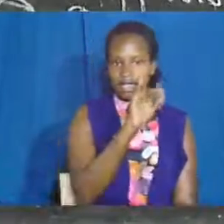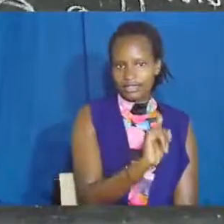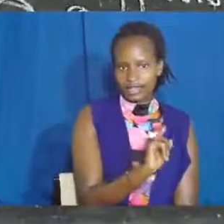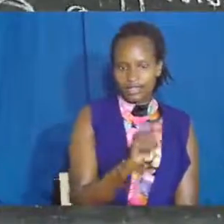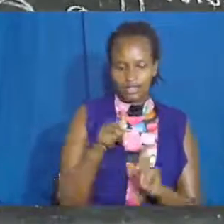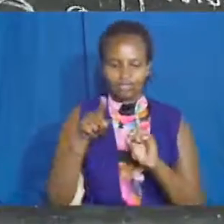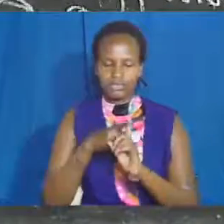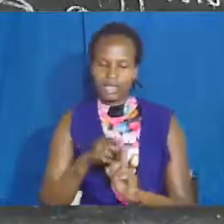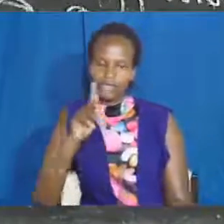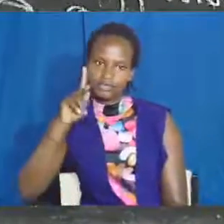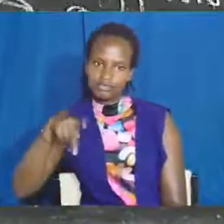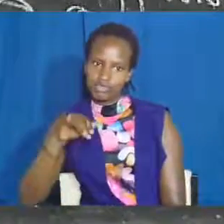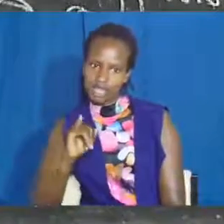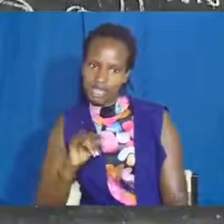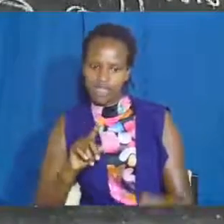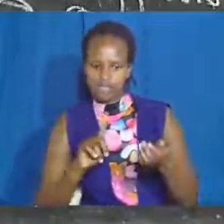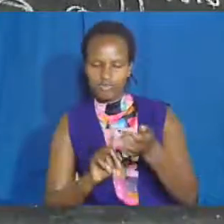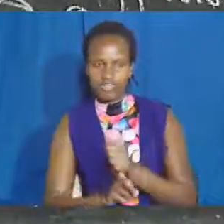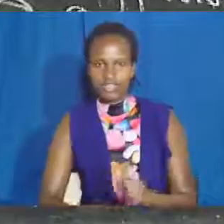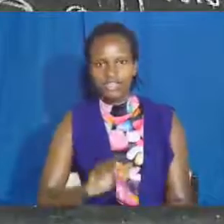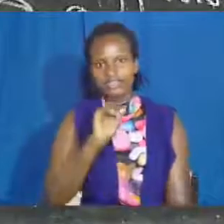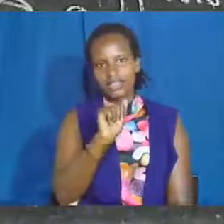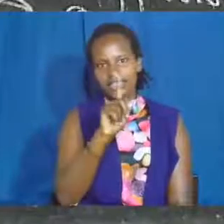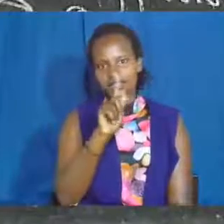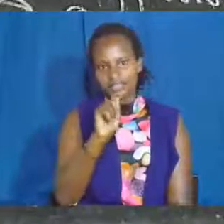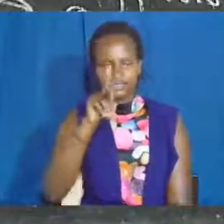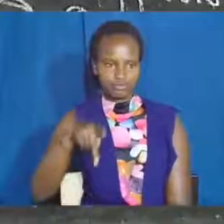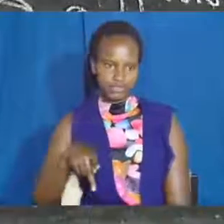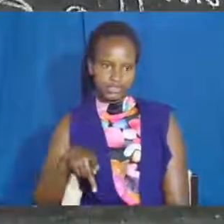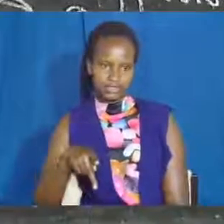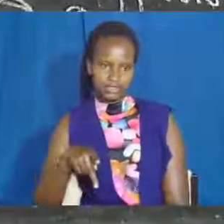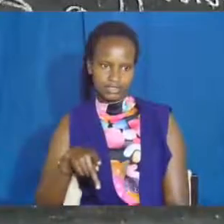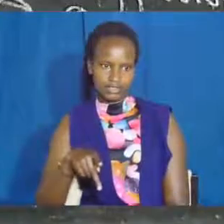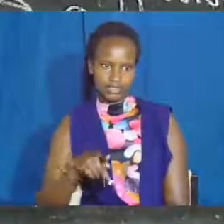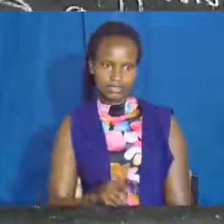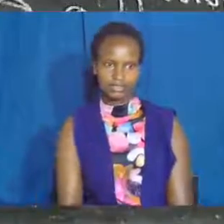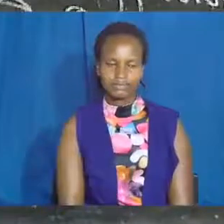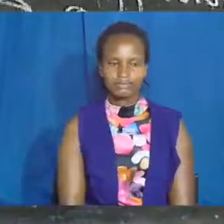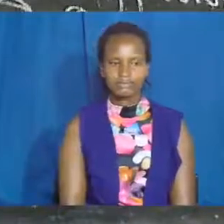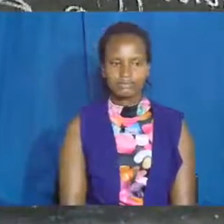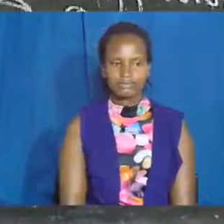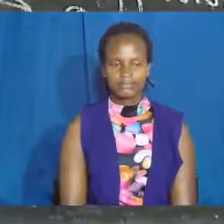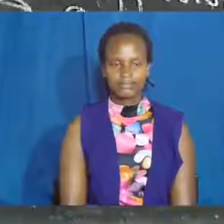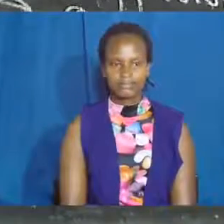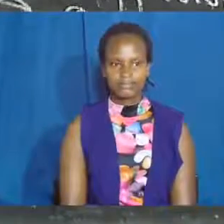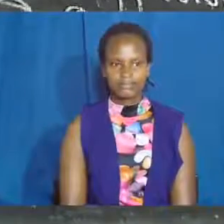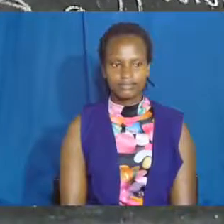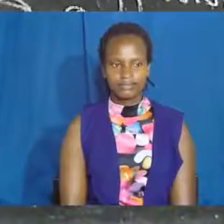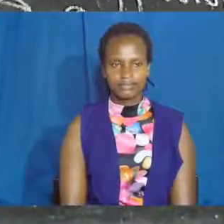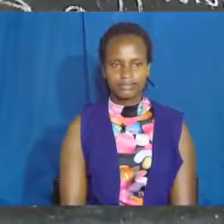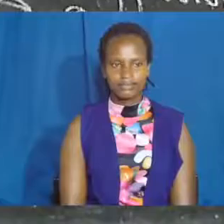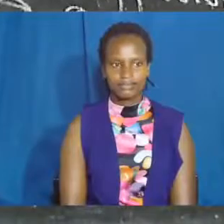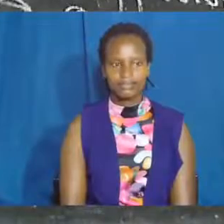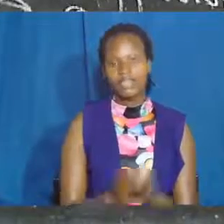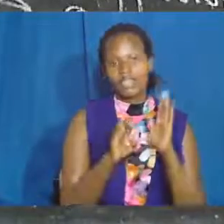what you call a triphosphate. Okay? A diphosphate plus another phosphate, you get what you call a